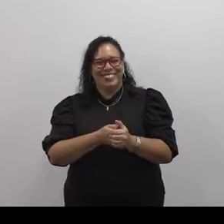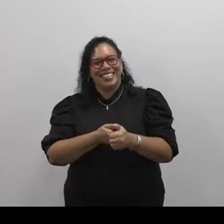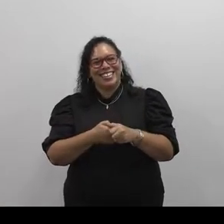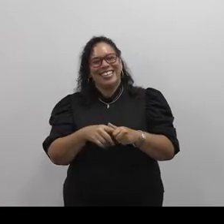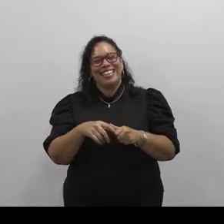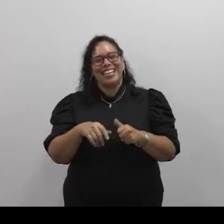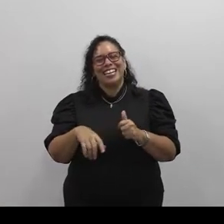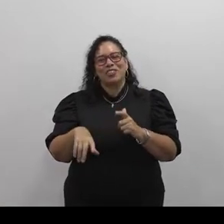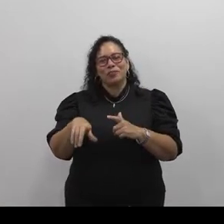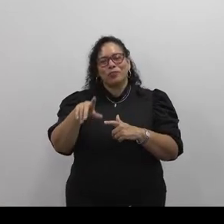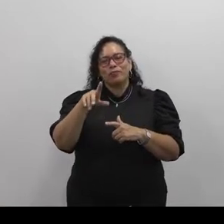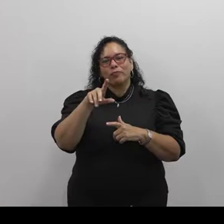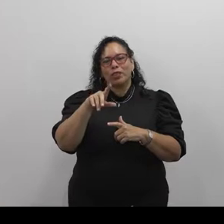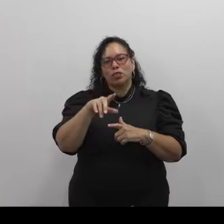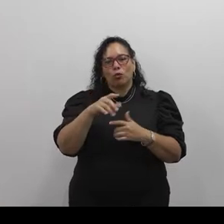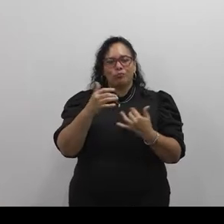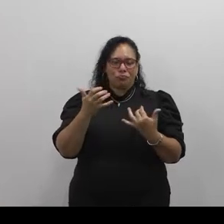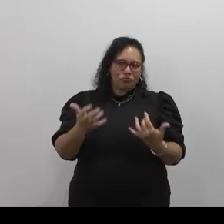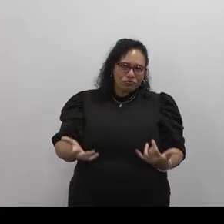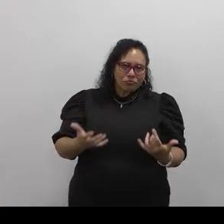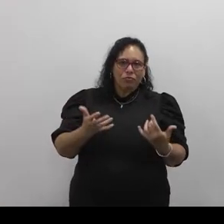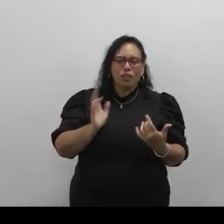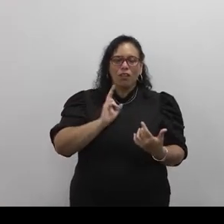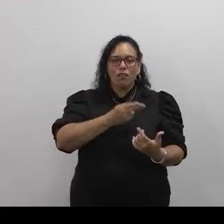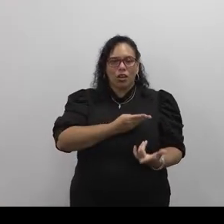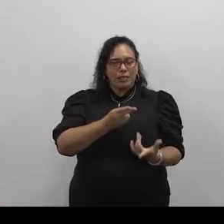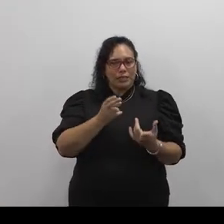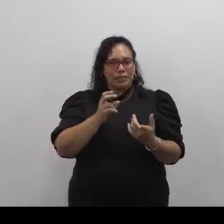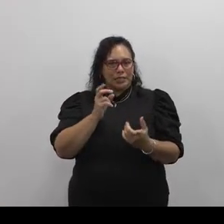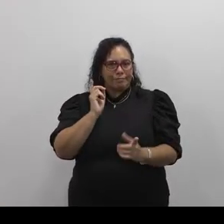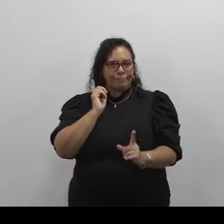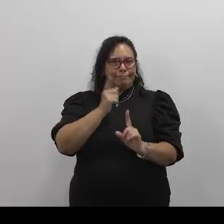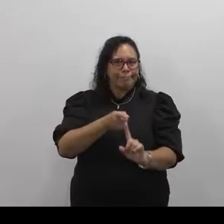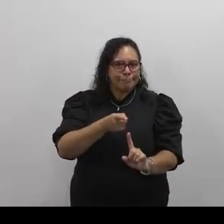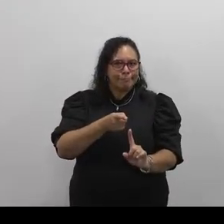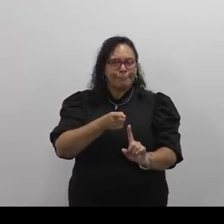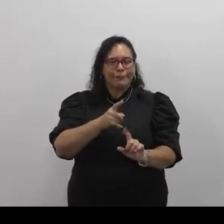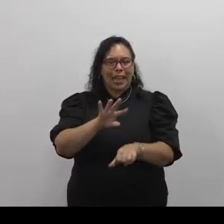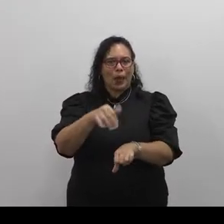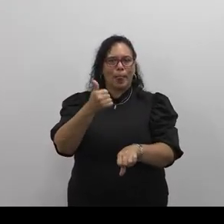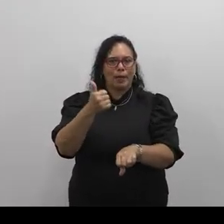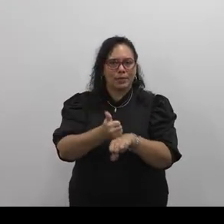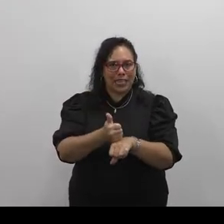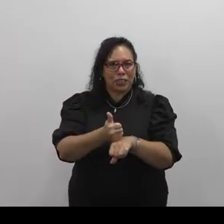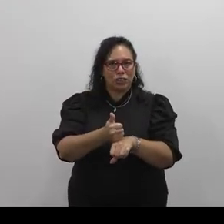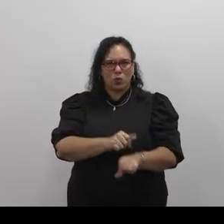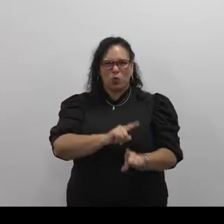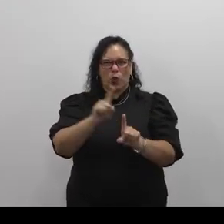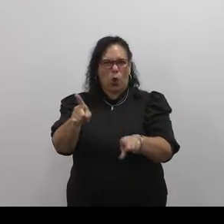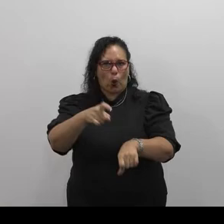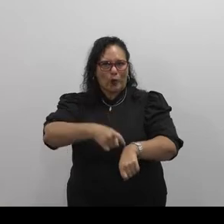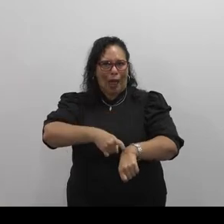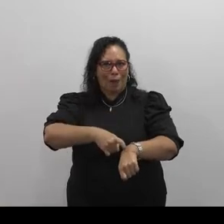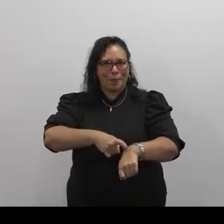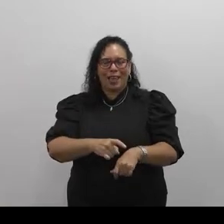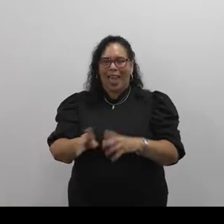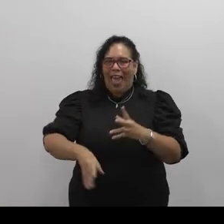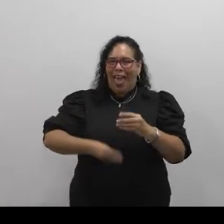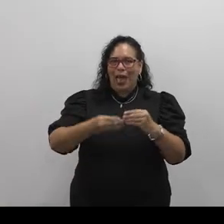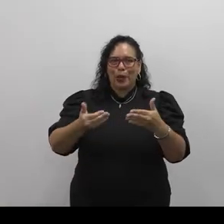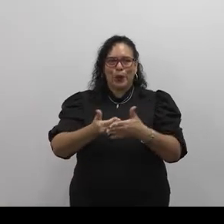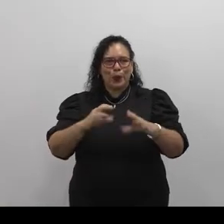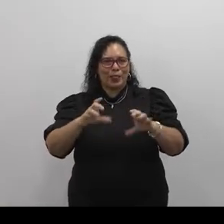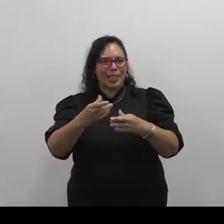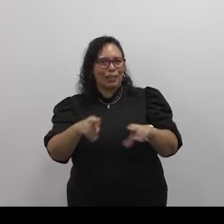it, simply put, it was go time. So for us to be able to hit our marks in terms of implementation and add the new classroom furniture in